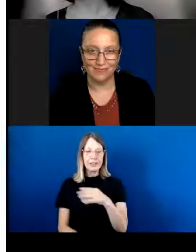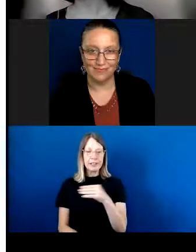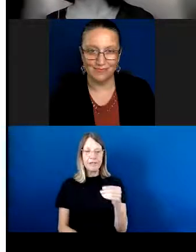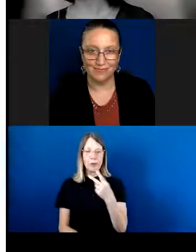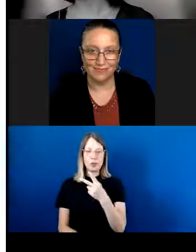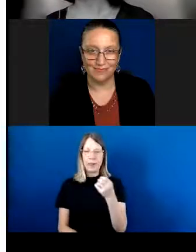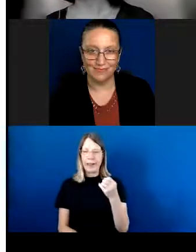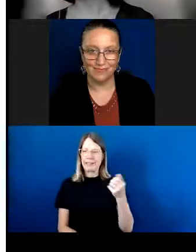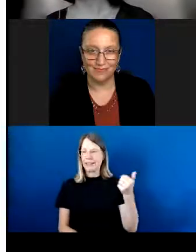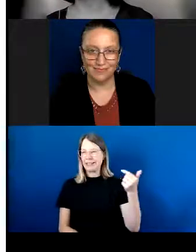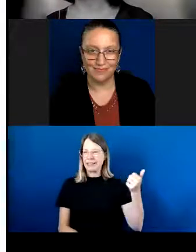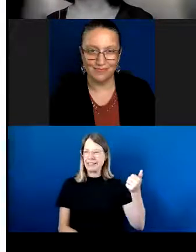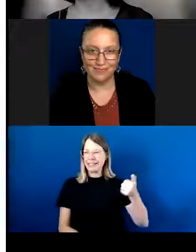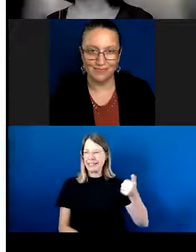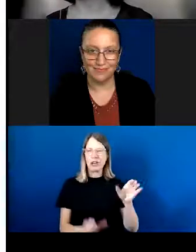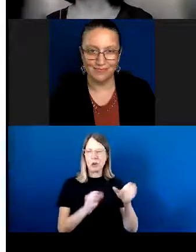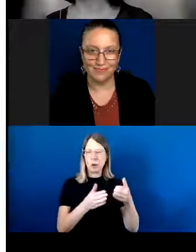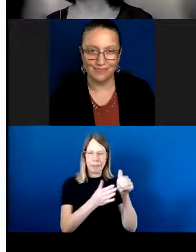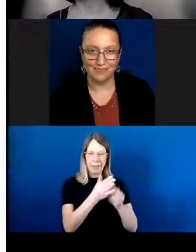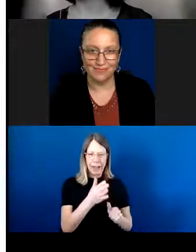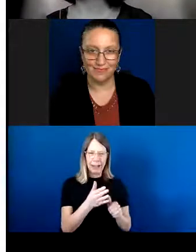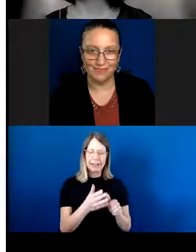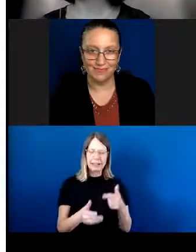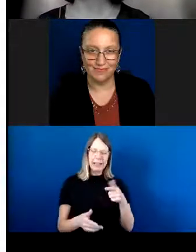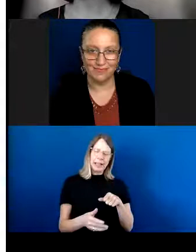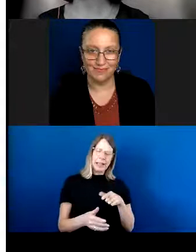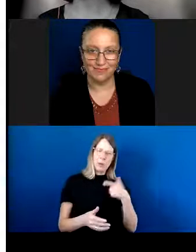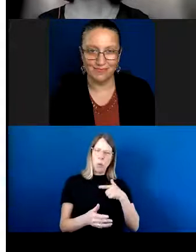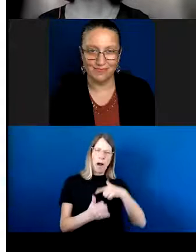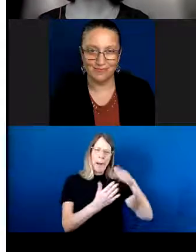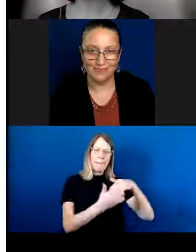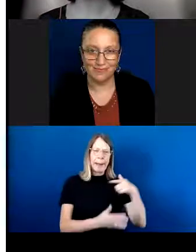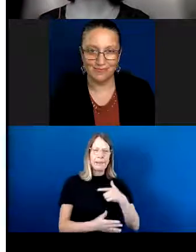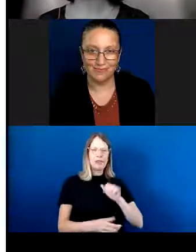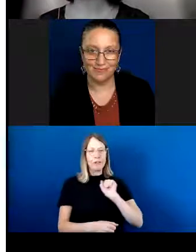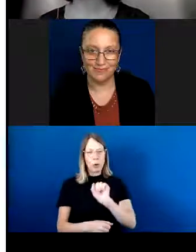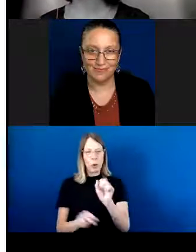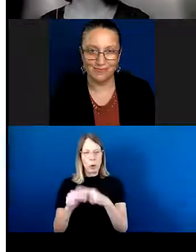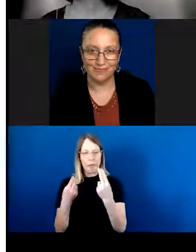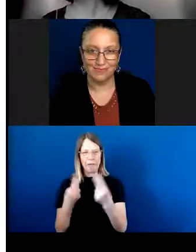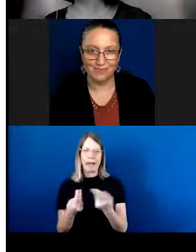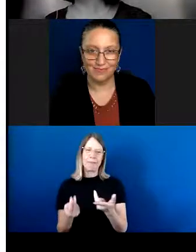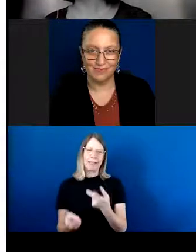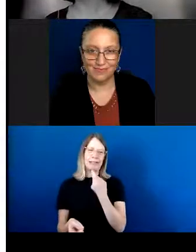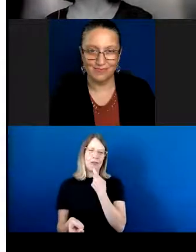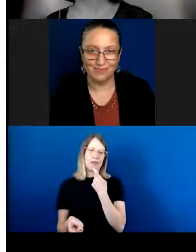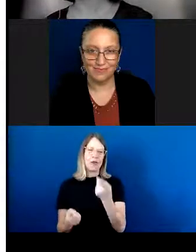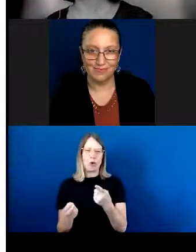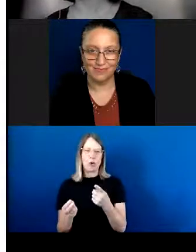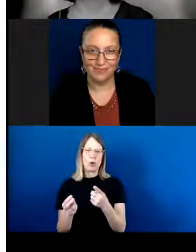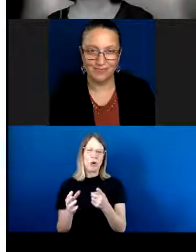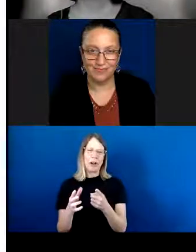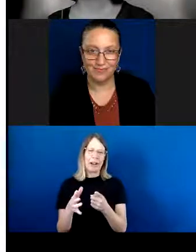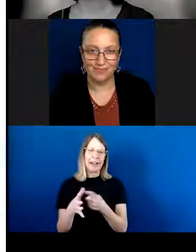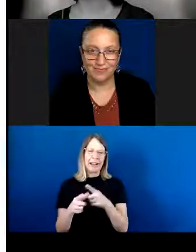was inspired by her family's collection of stone implements, including flakes, axes and spearheads, which were handed down to